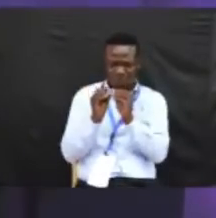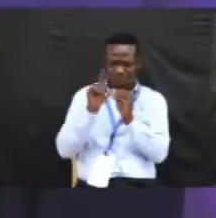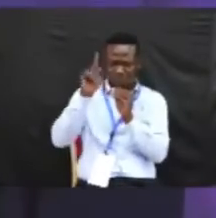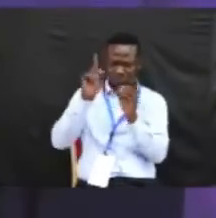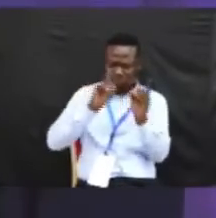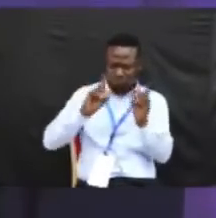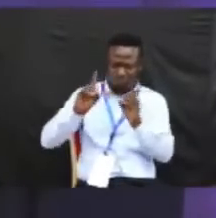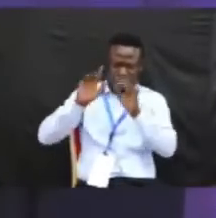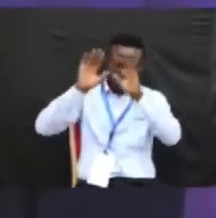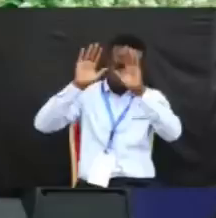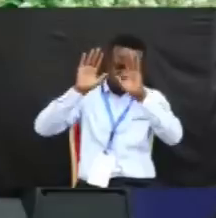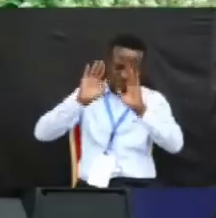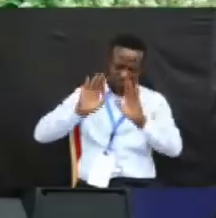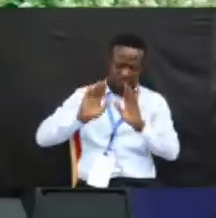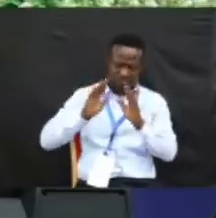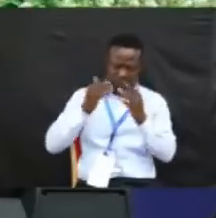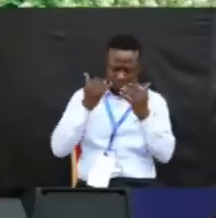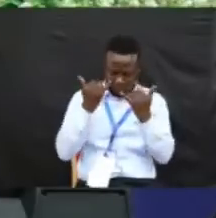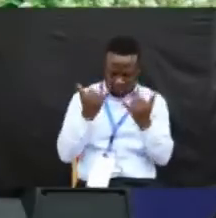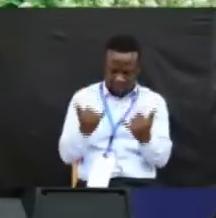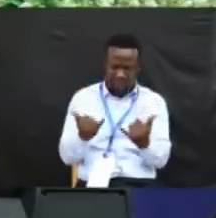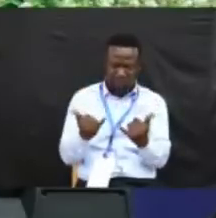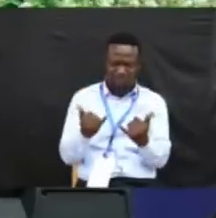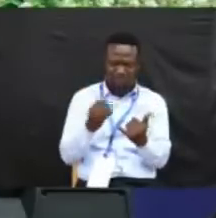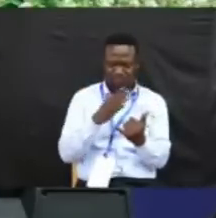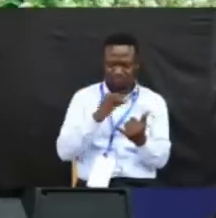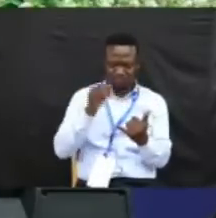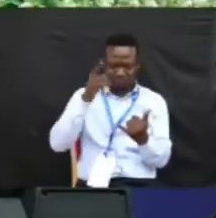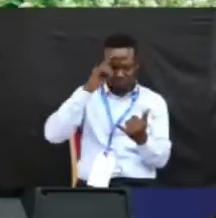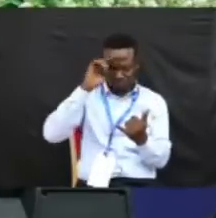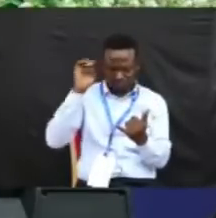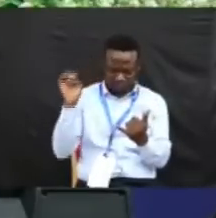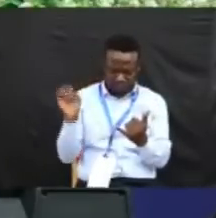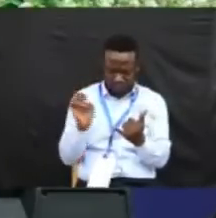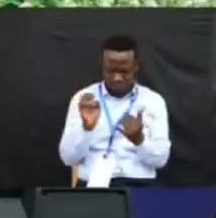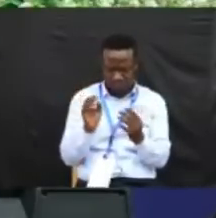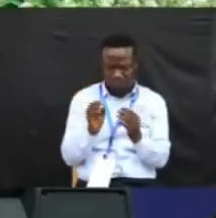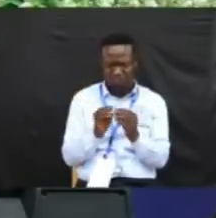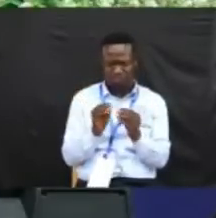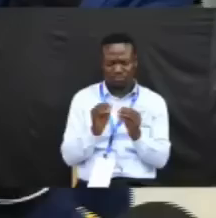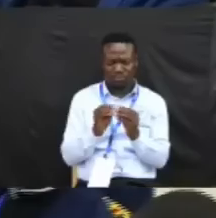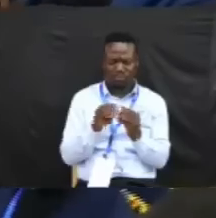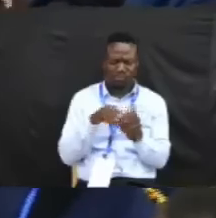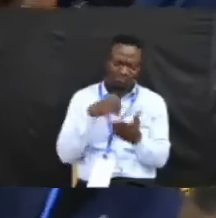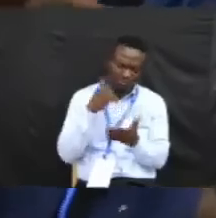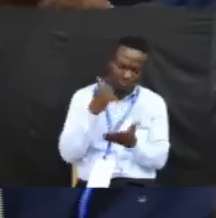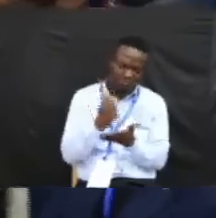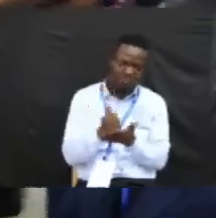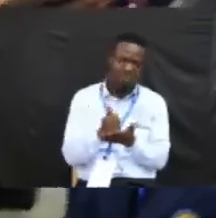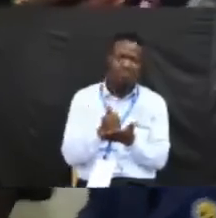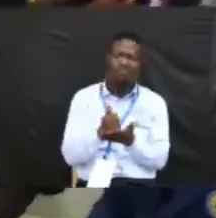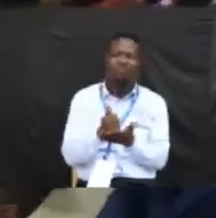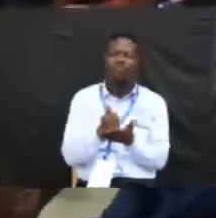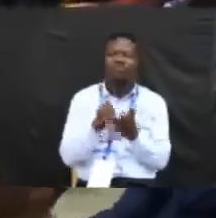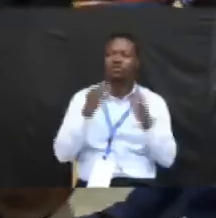wonders even now and forever more. Amen.